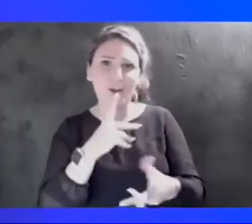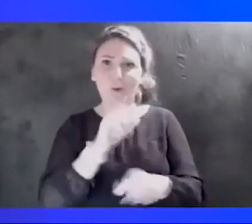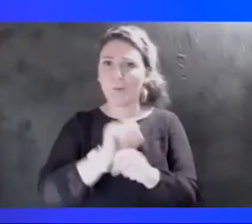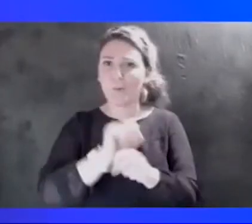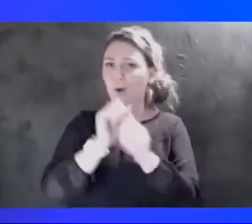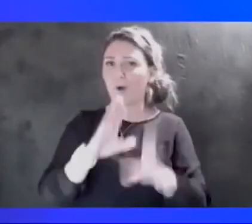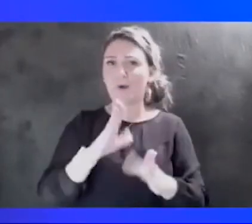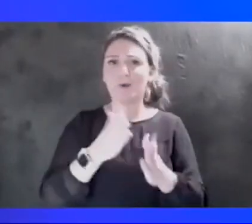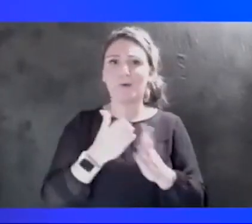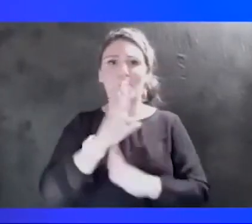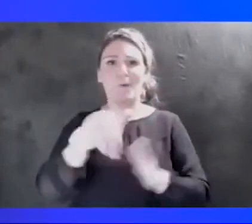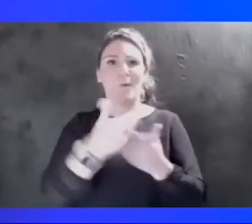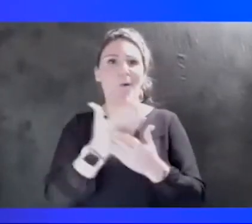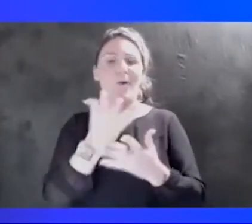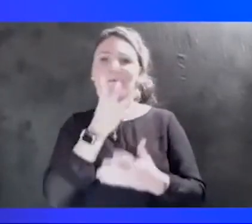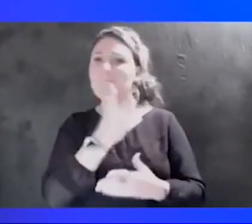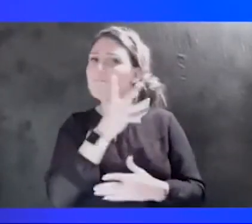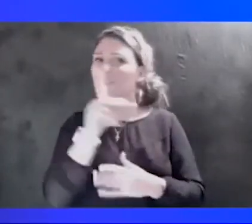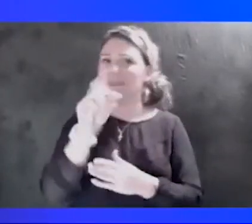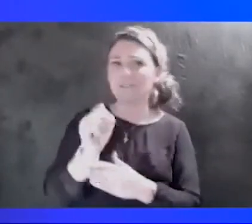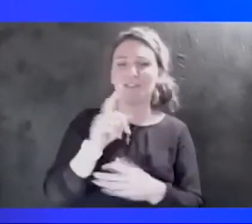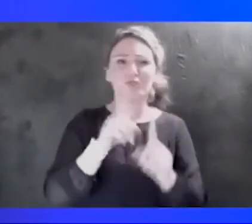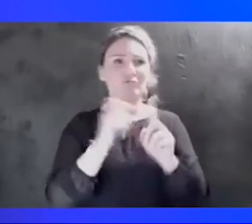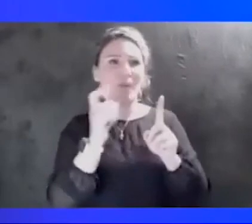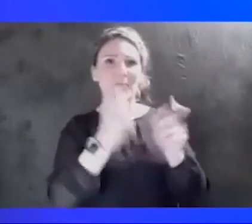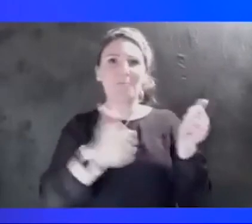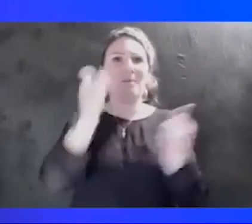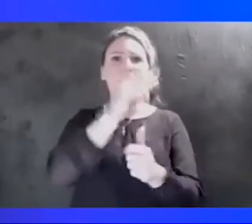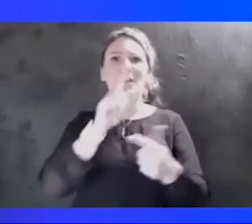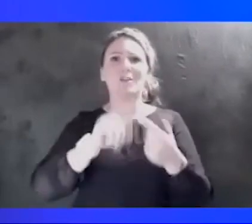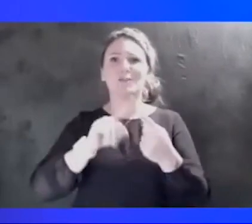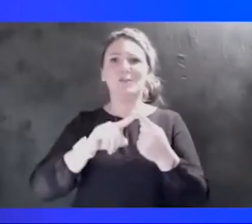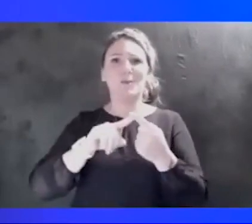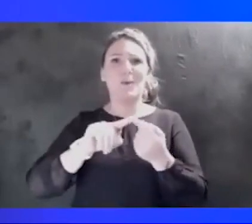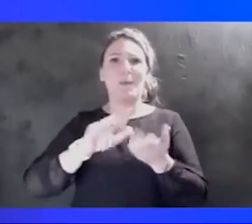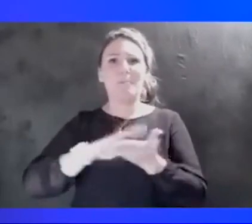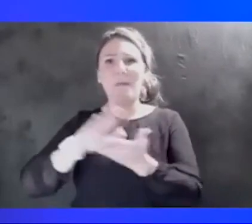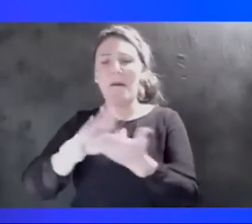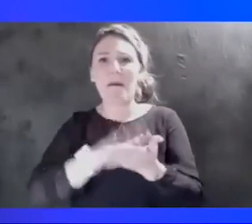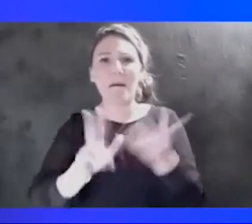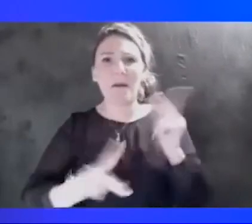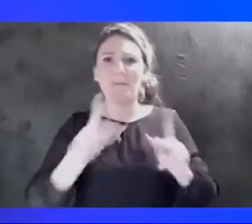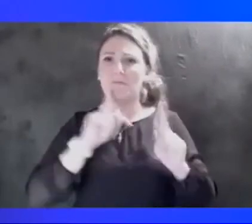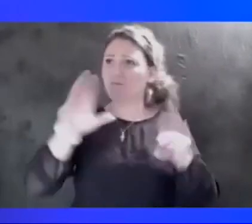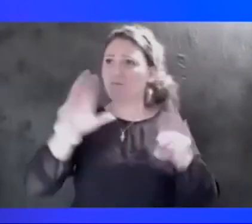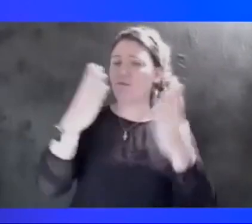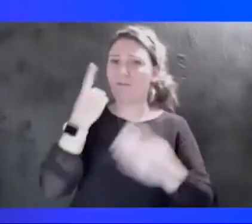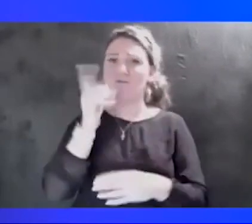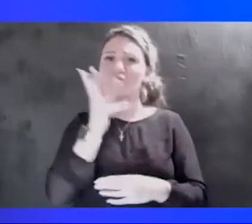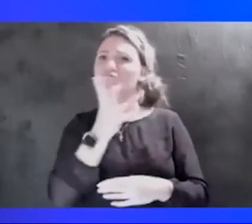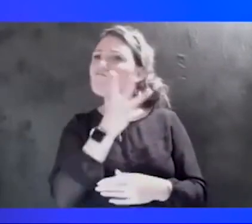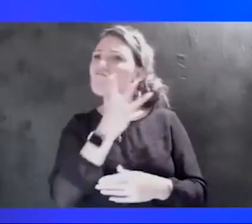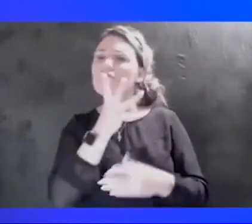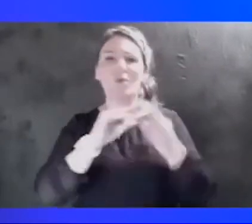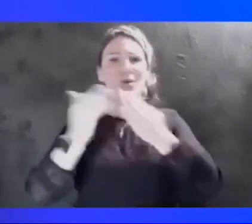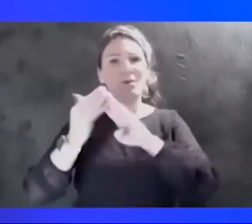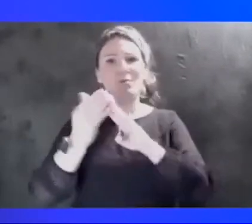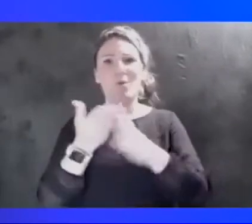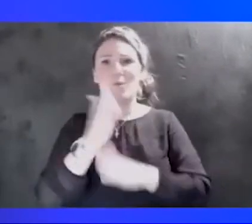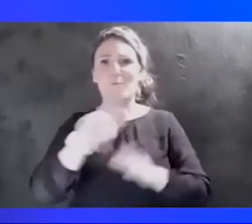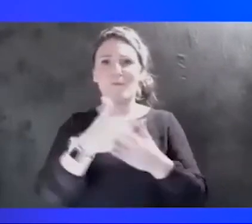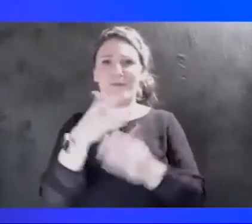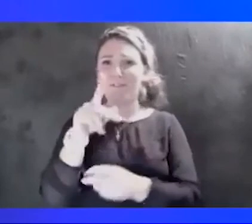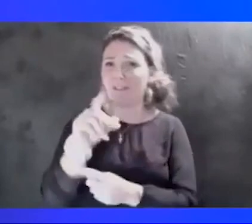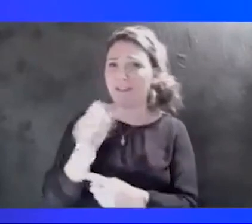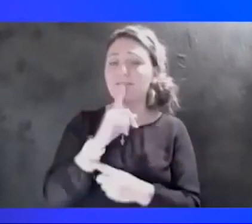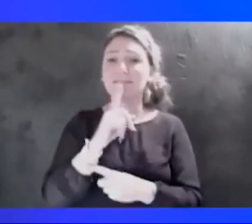to maintenance folks, for what you do each and every day in providing healthcare for our rural communities across Kansas. And hang in there. I